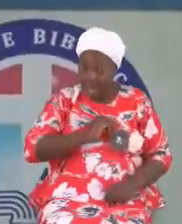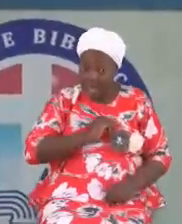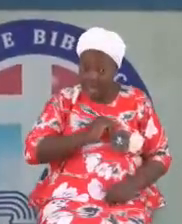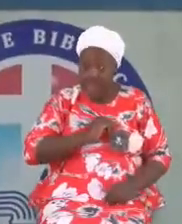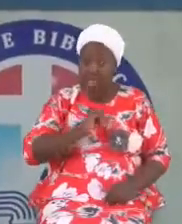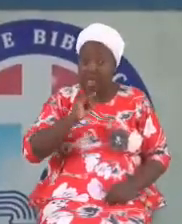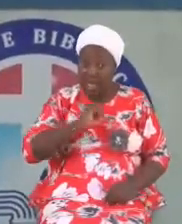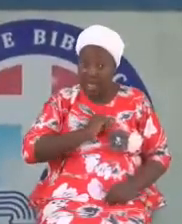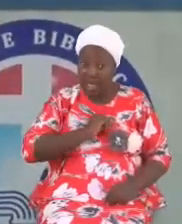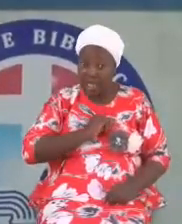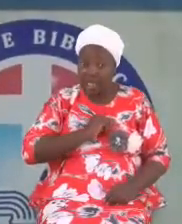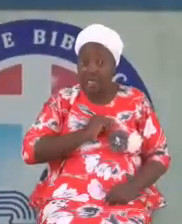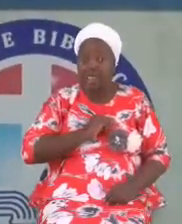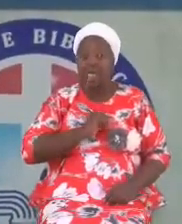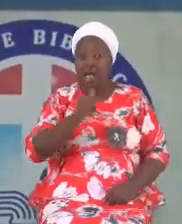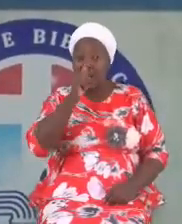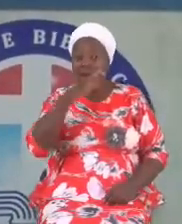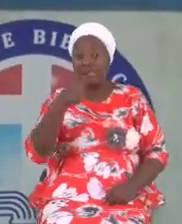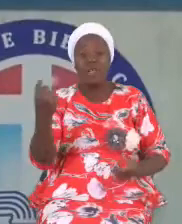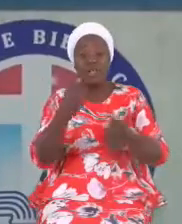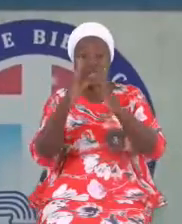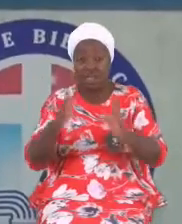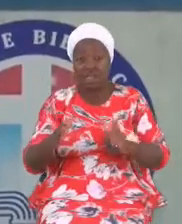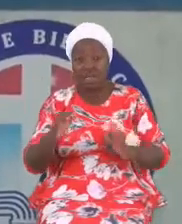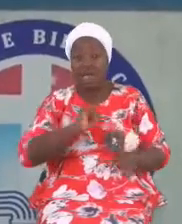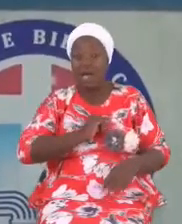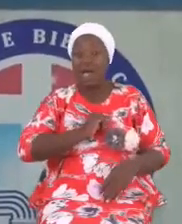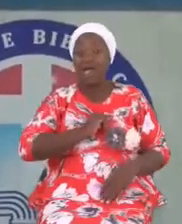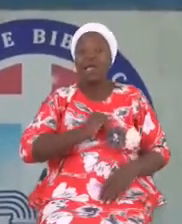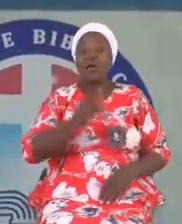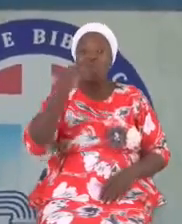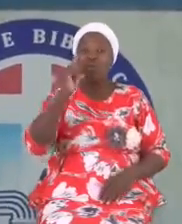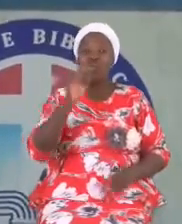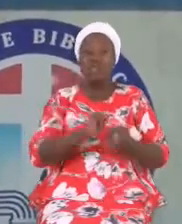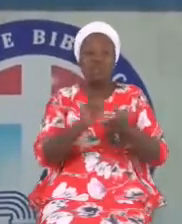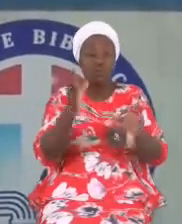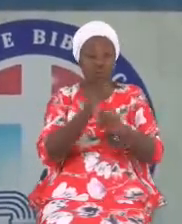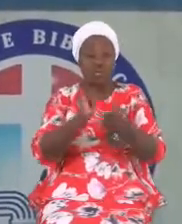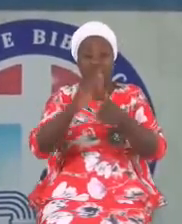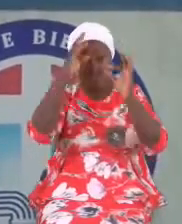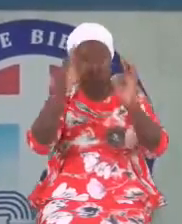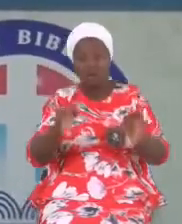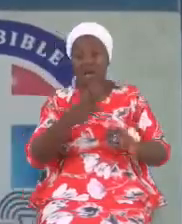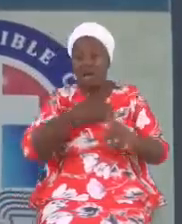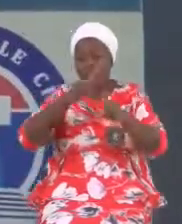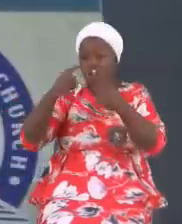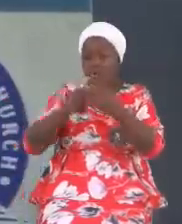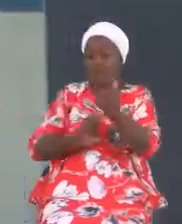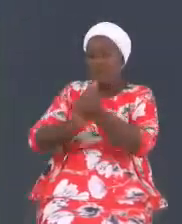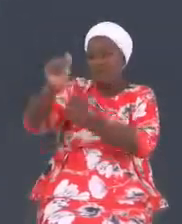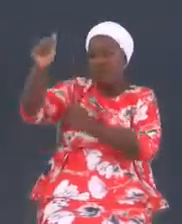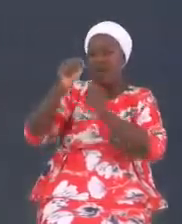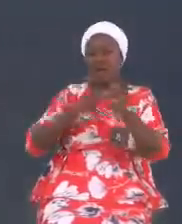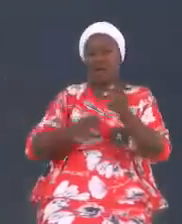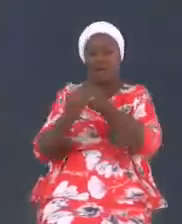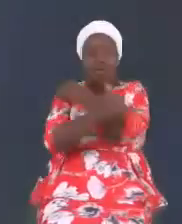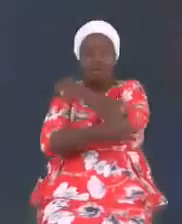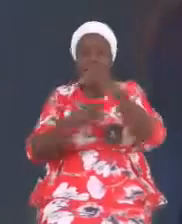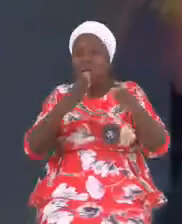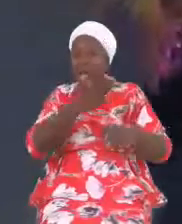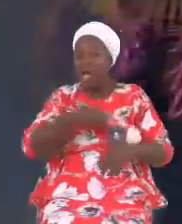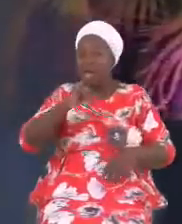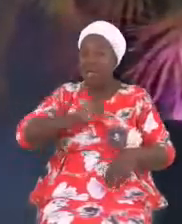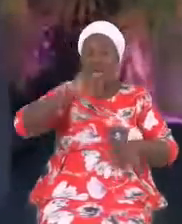sinner. I am the one that took that decision and went to the far country, and I